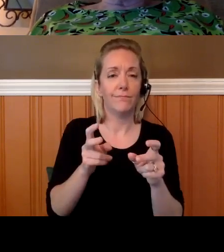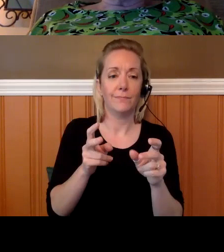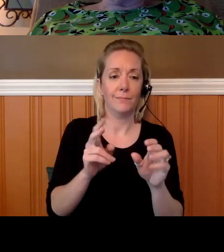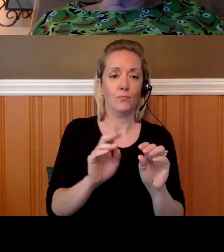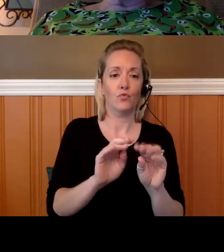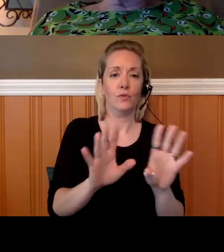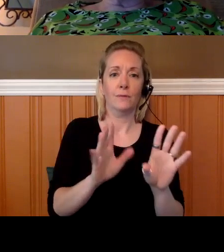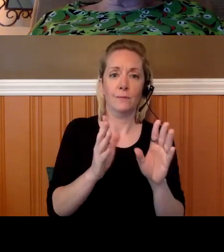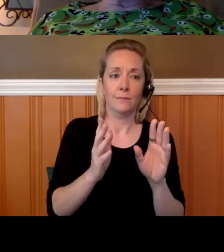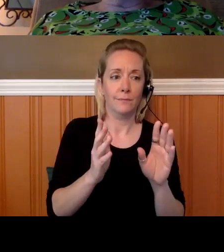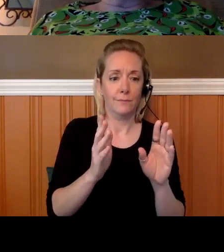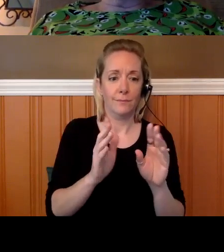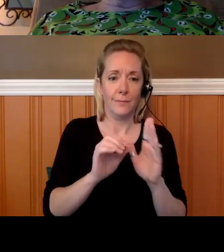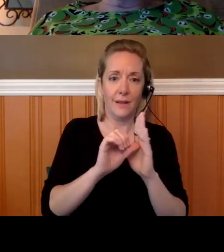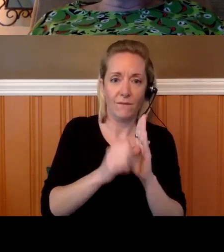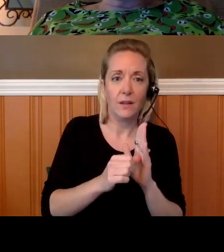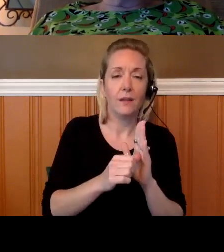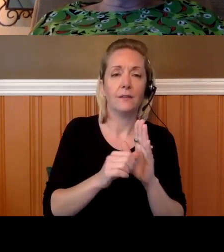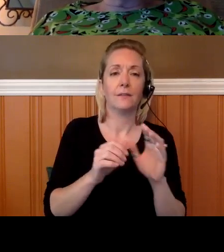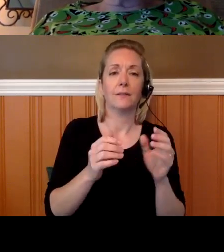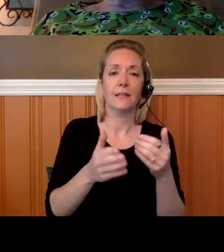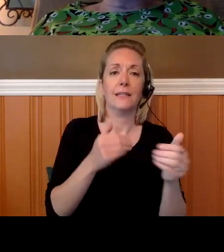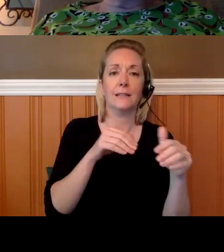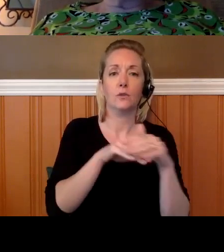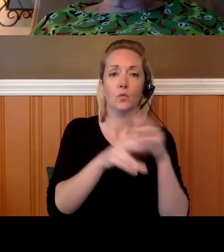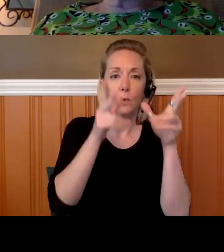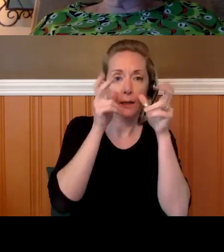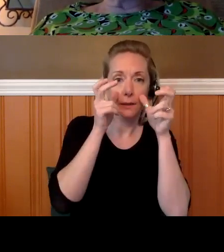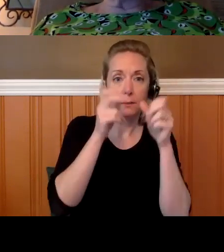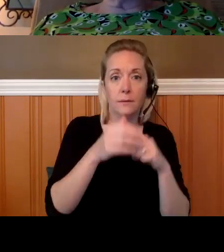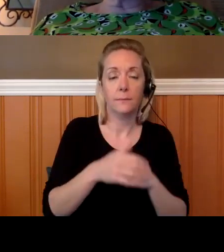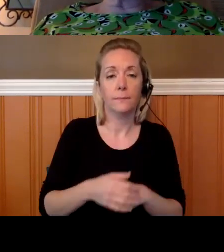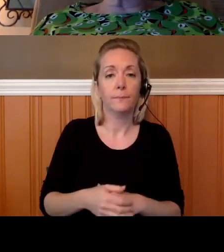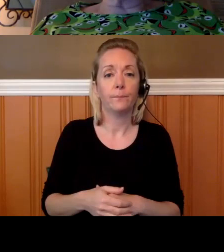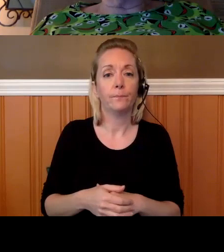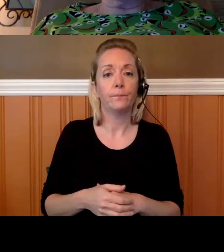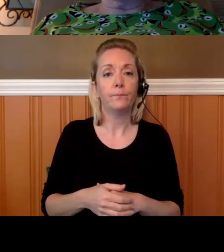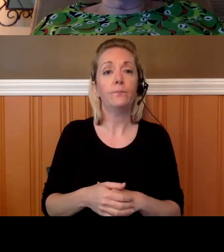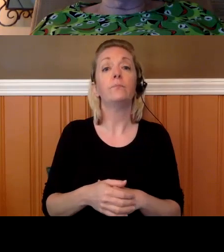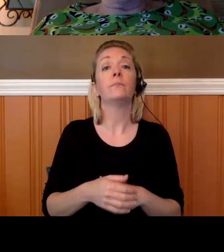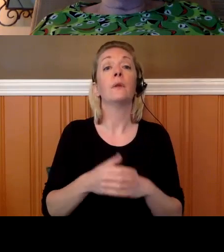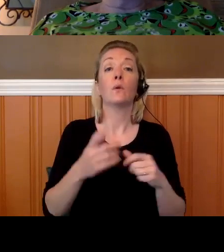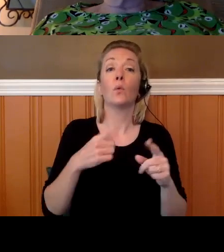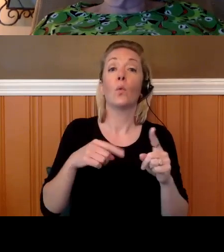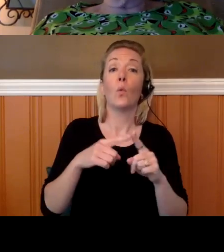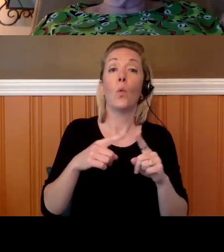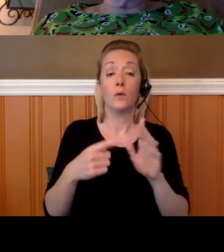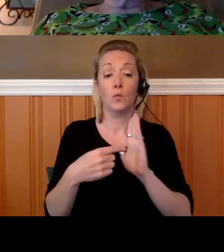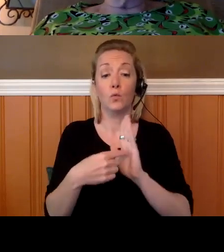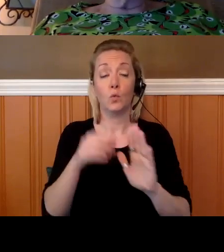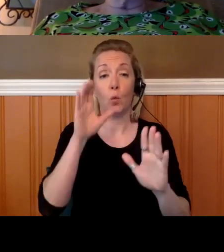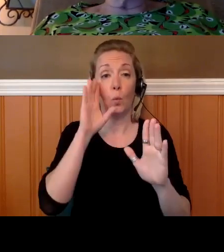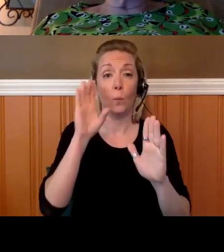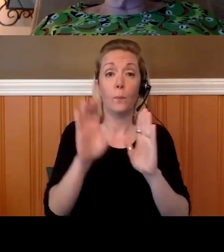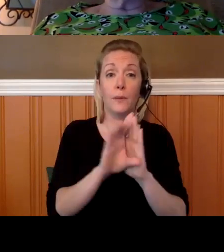When we're presenting pictures, we have to have increasing amounts of complexity of array. So at first, we're